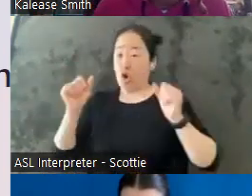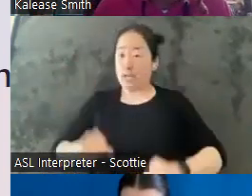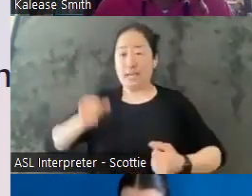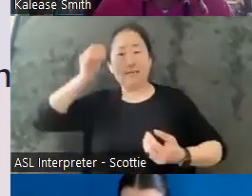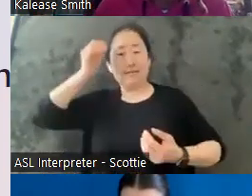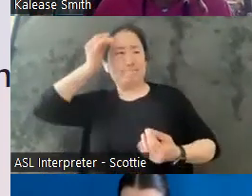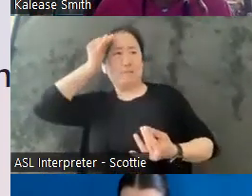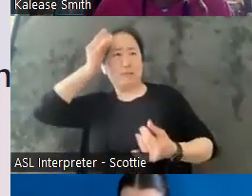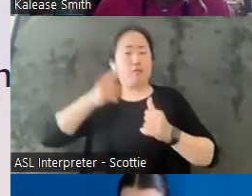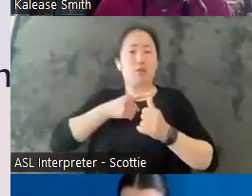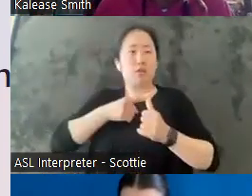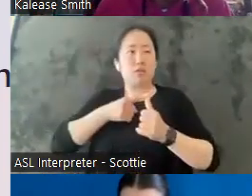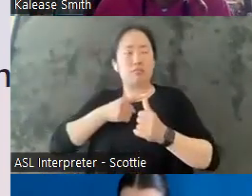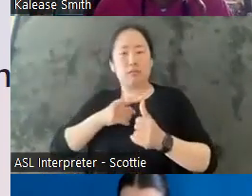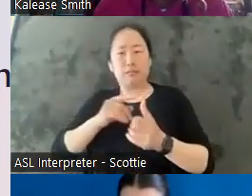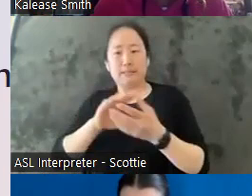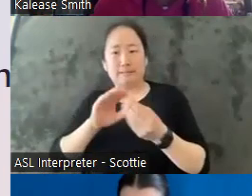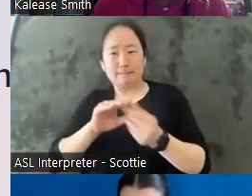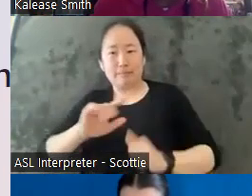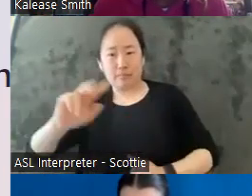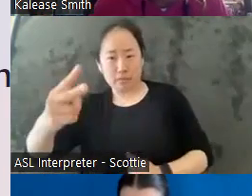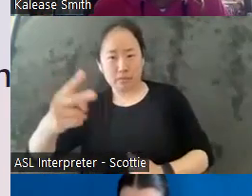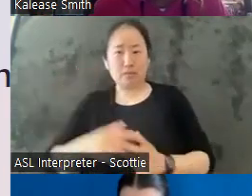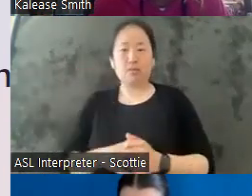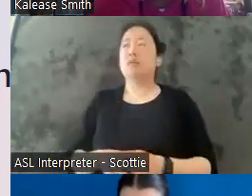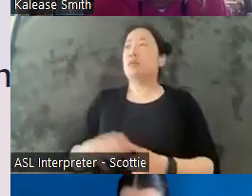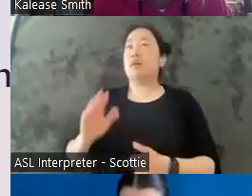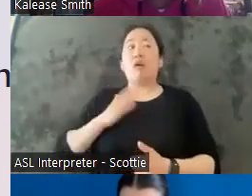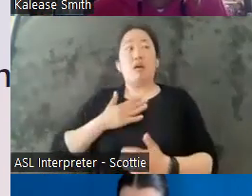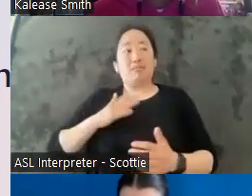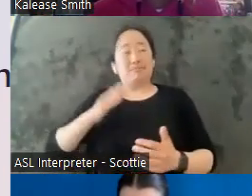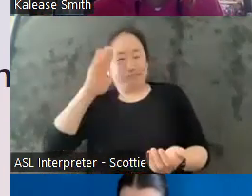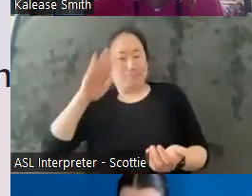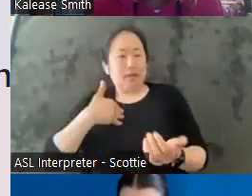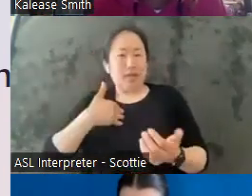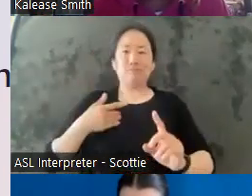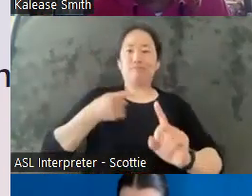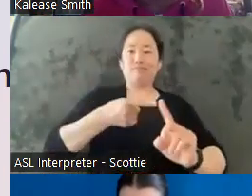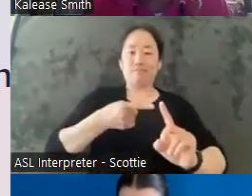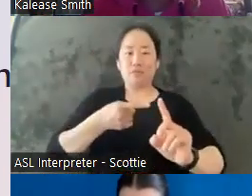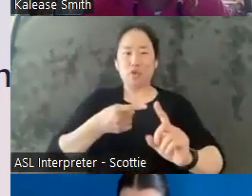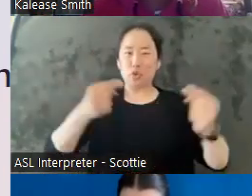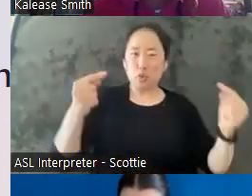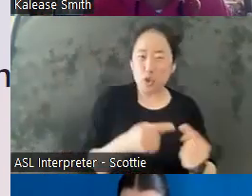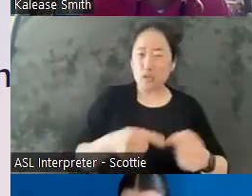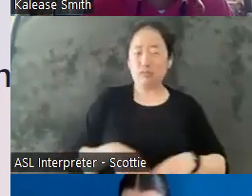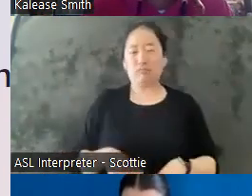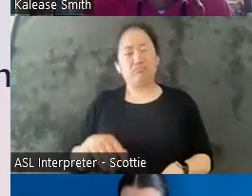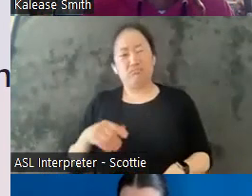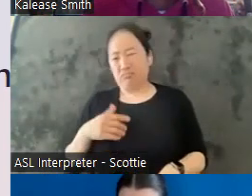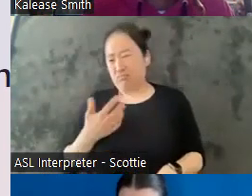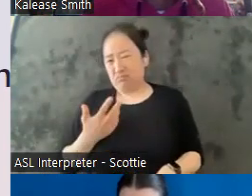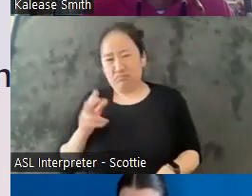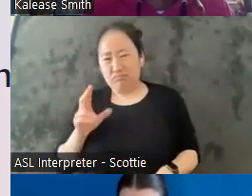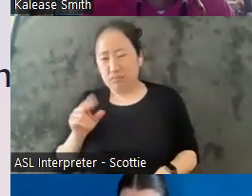do things. And our intent is not to hurt or harm, but I think sometimes it does. And it